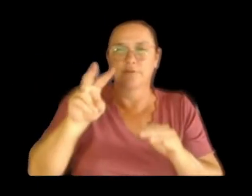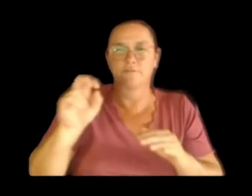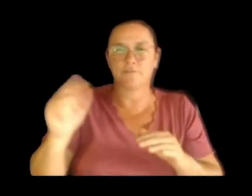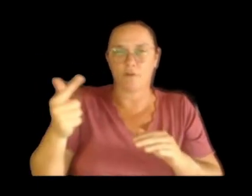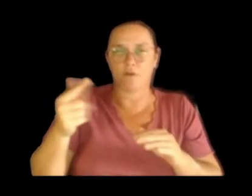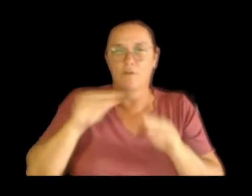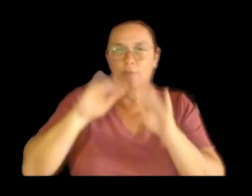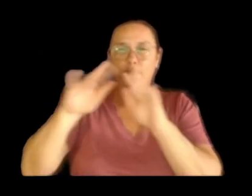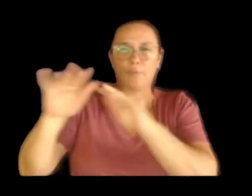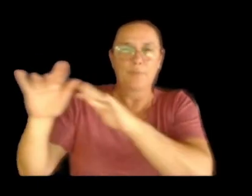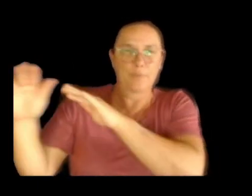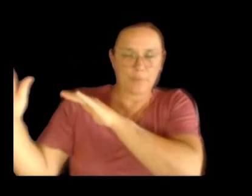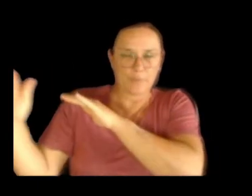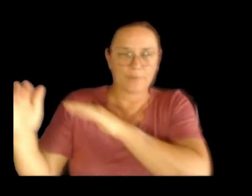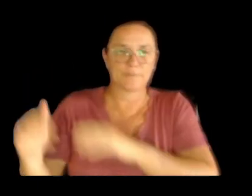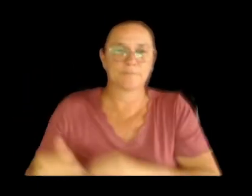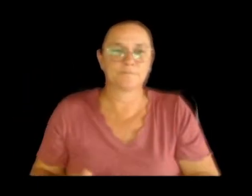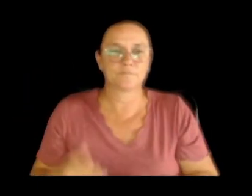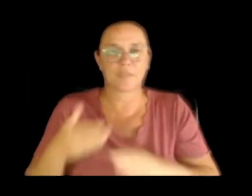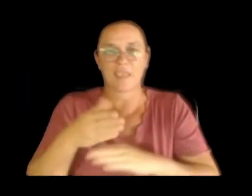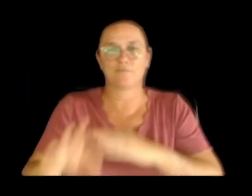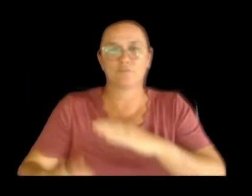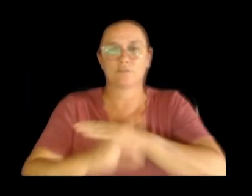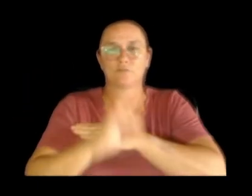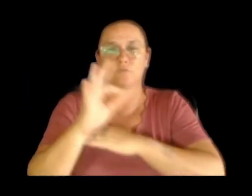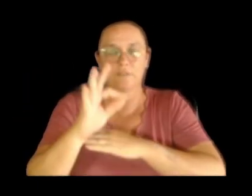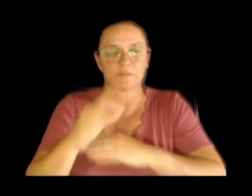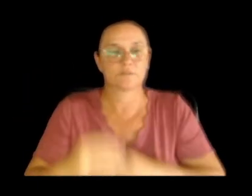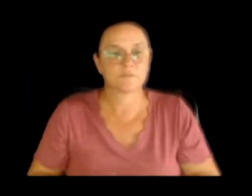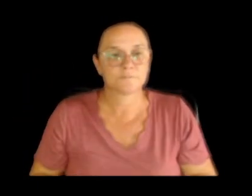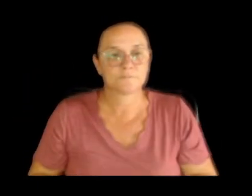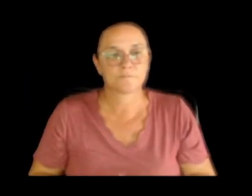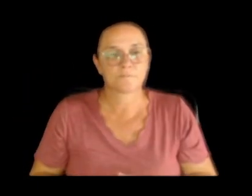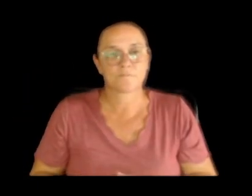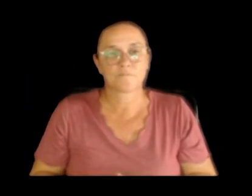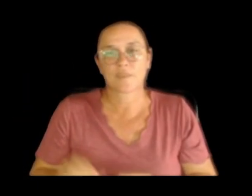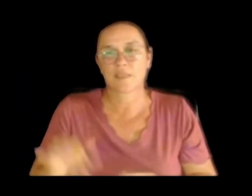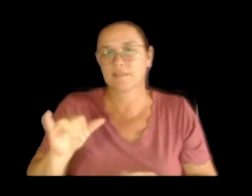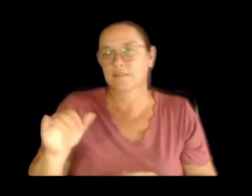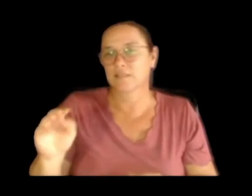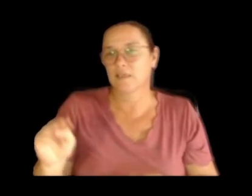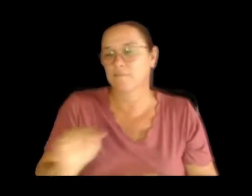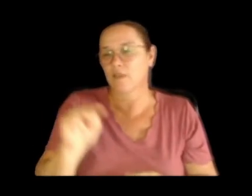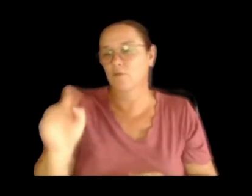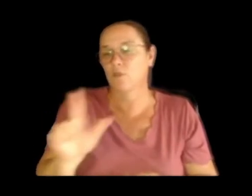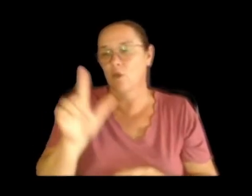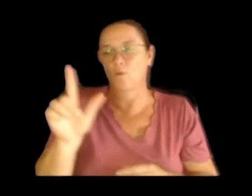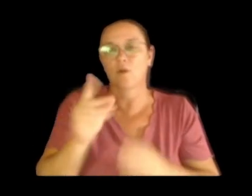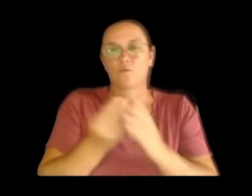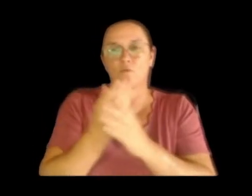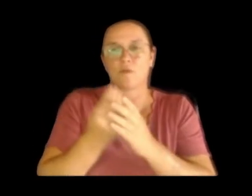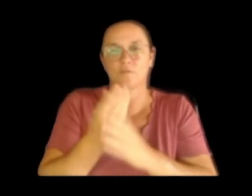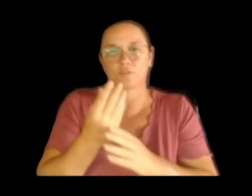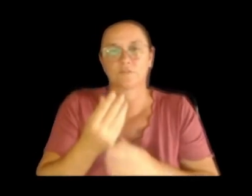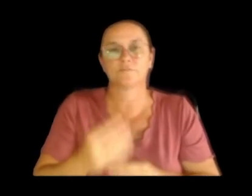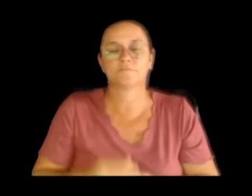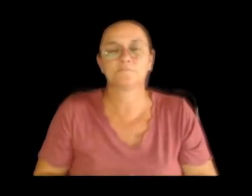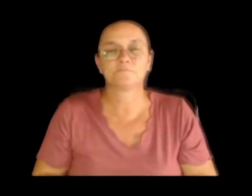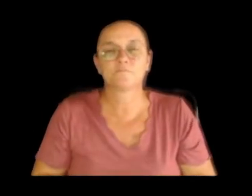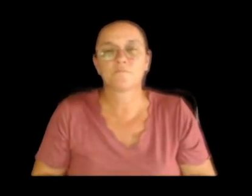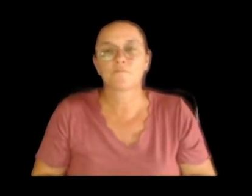away after sunrise. That is a little reminiscent of the Mauna Loa eruption back in 2022. The satellite